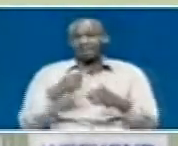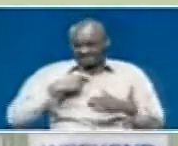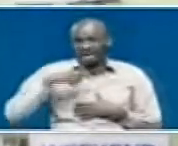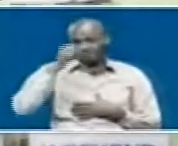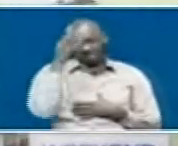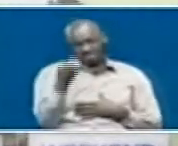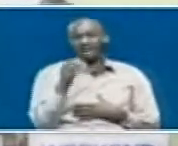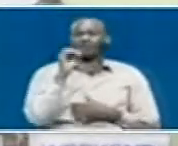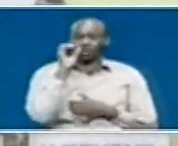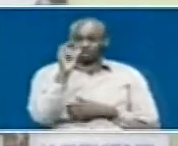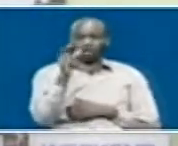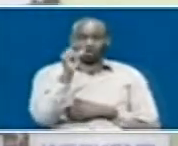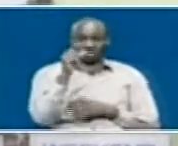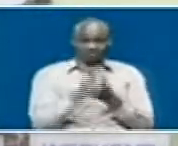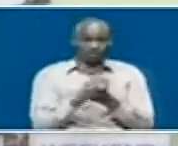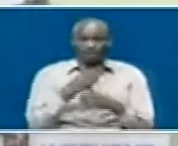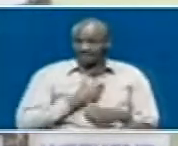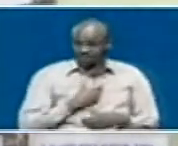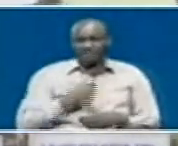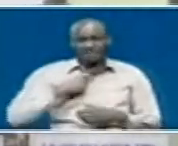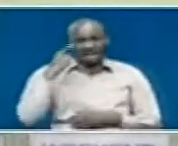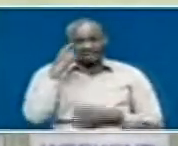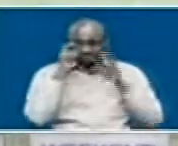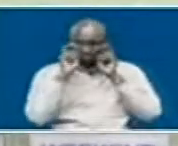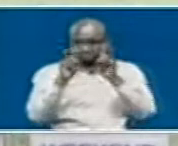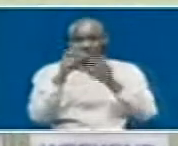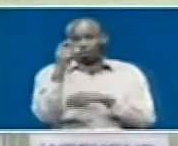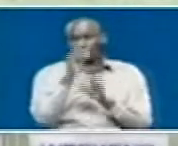out for a medal. My eyes are on gold.